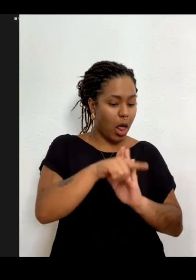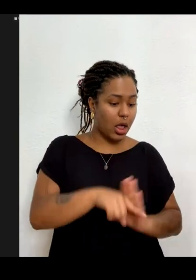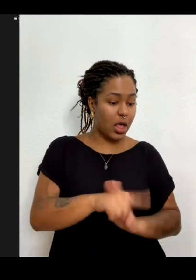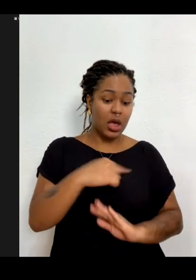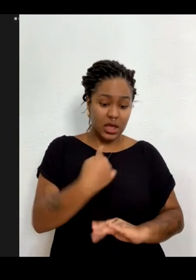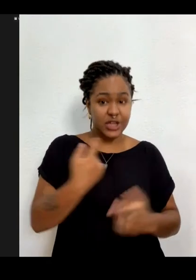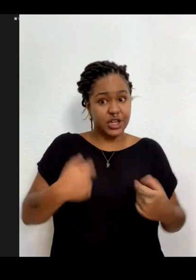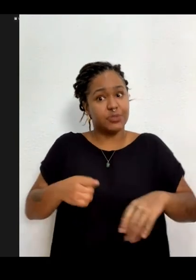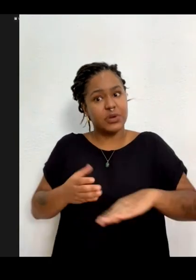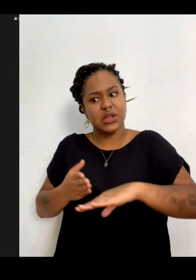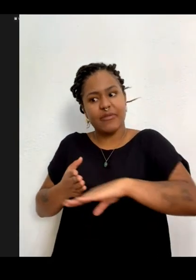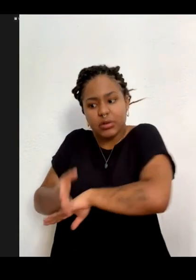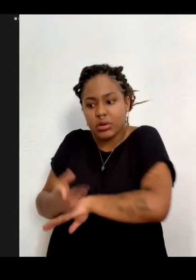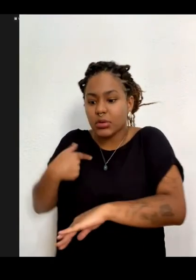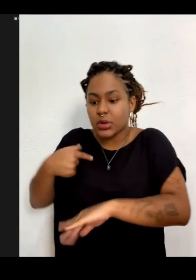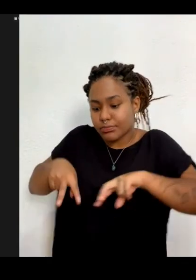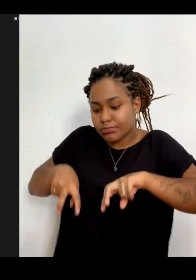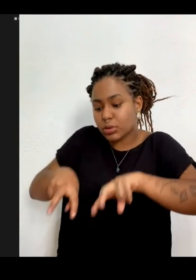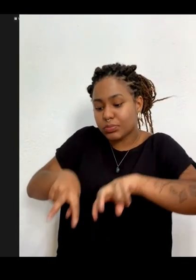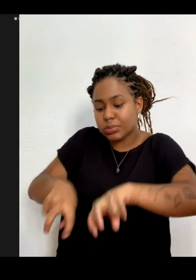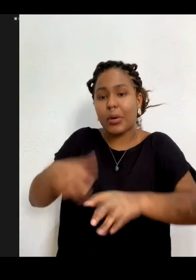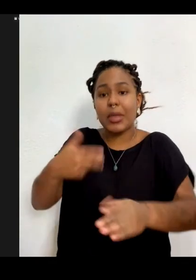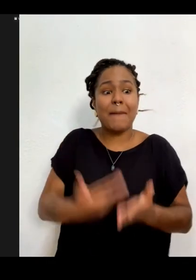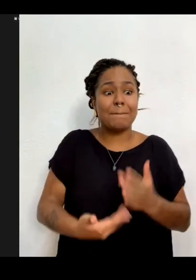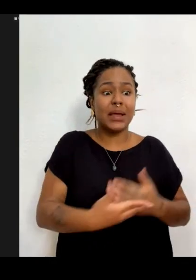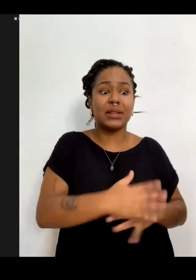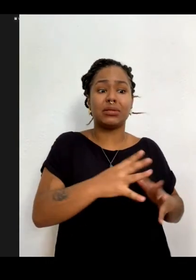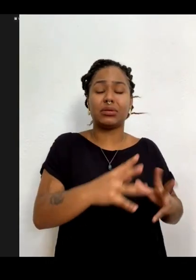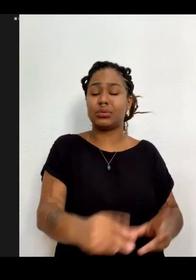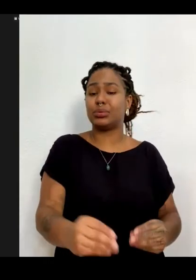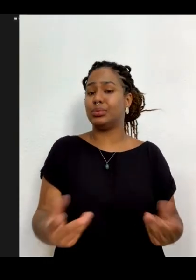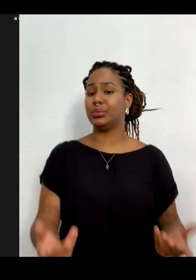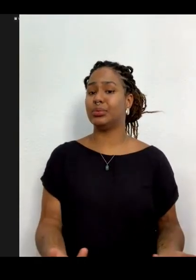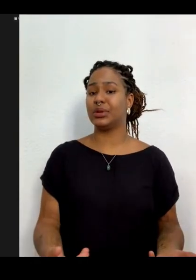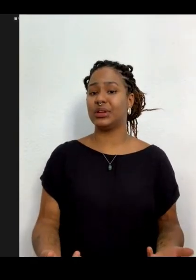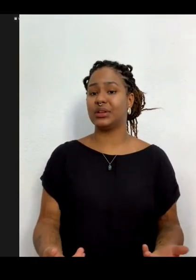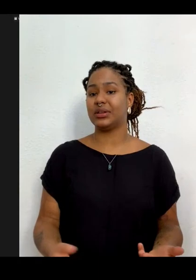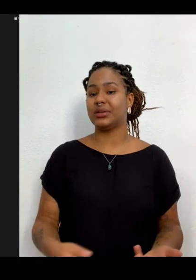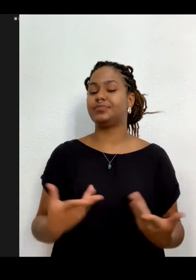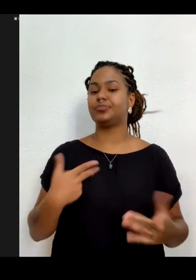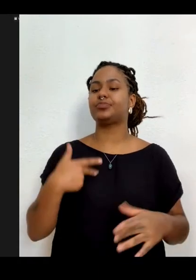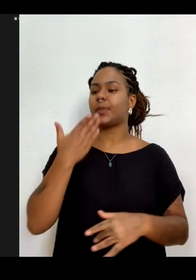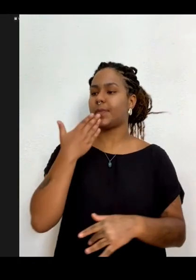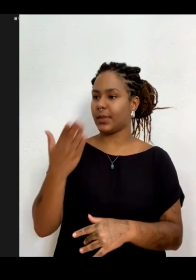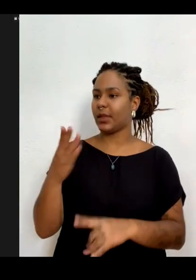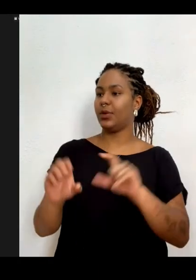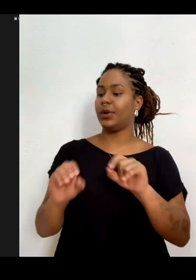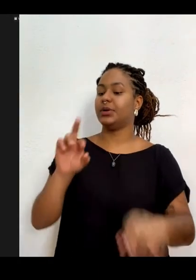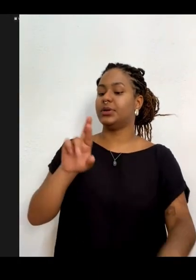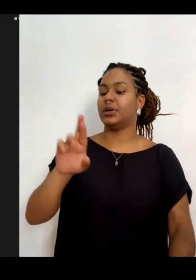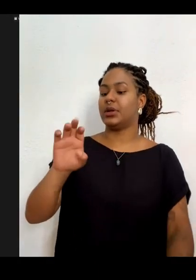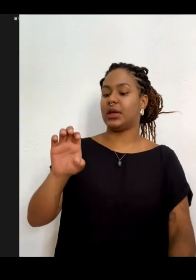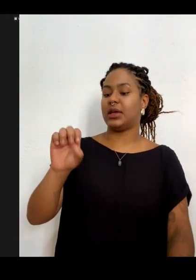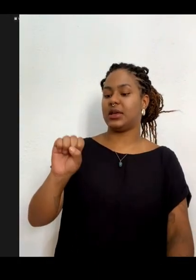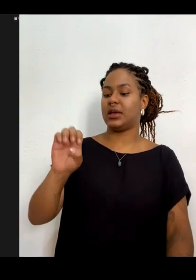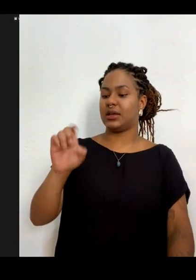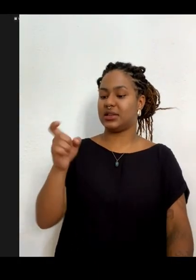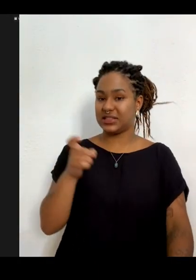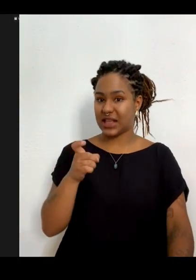against you I could assume that that has that that has X that has used